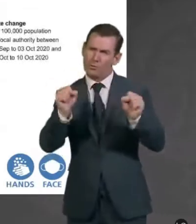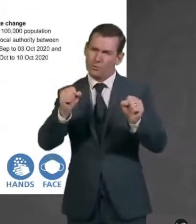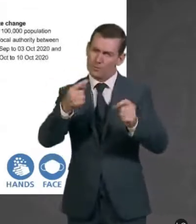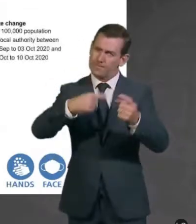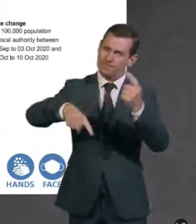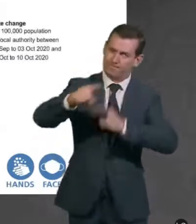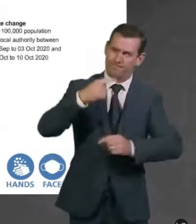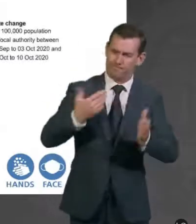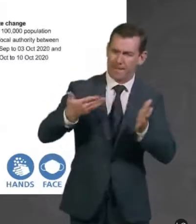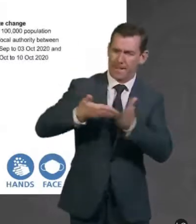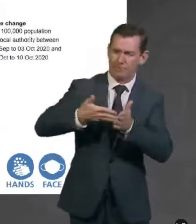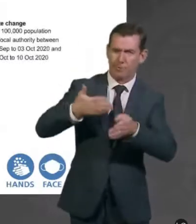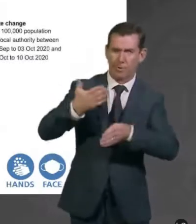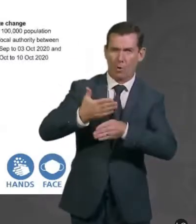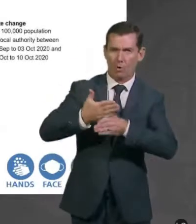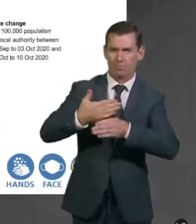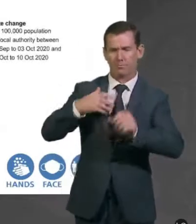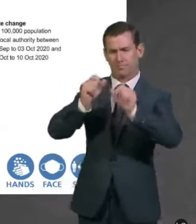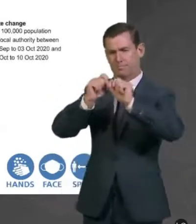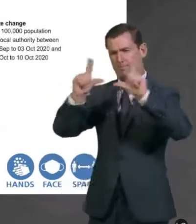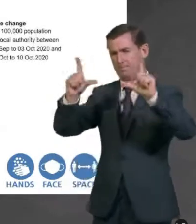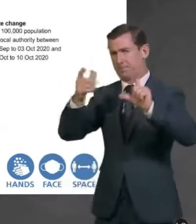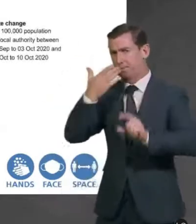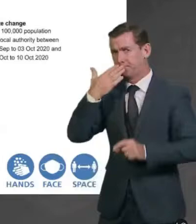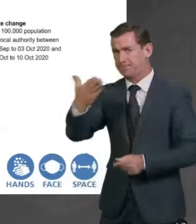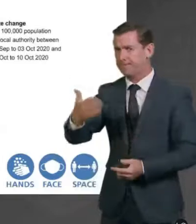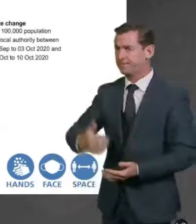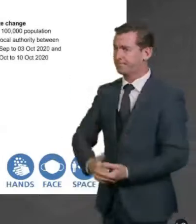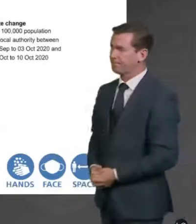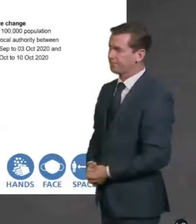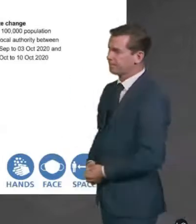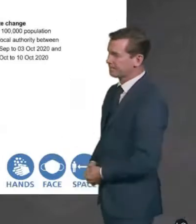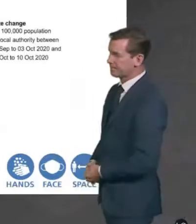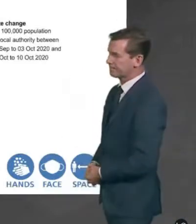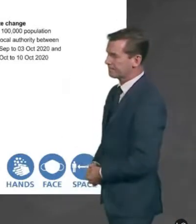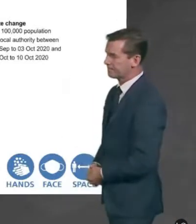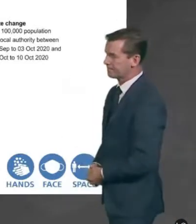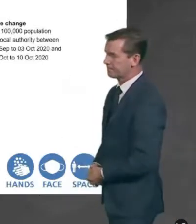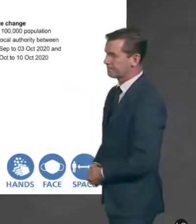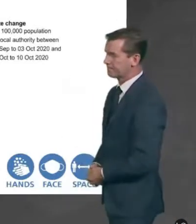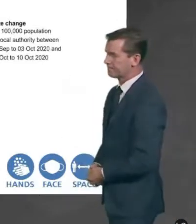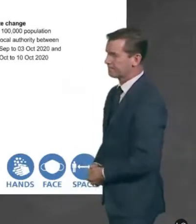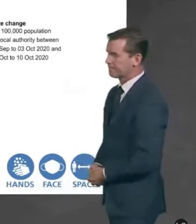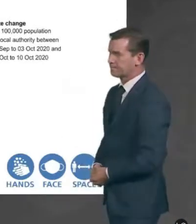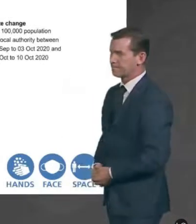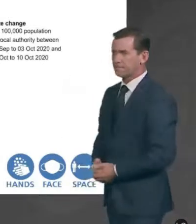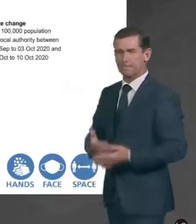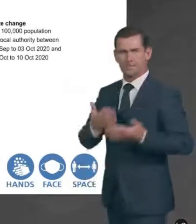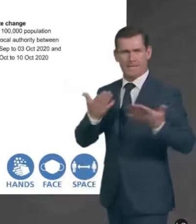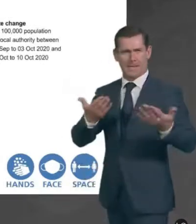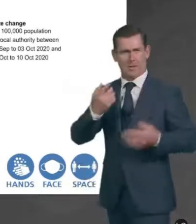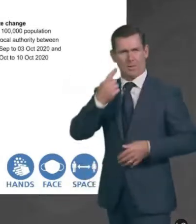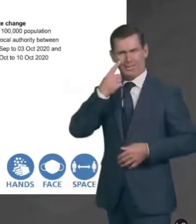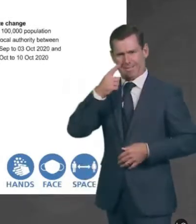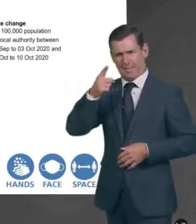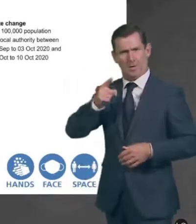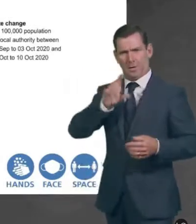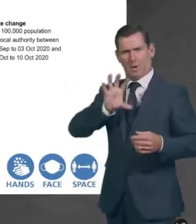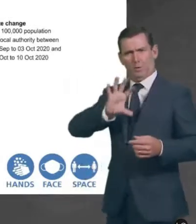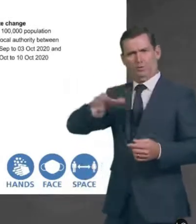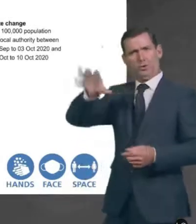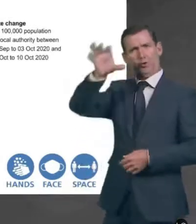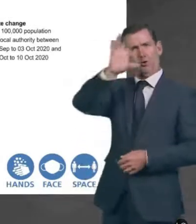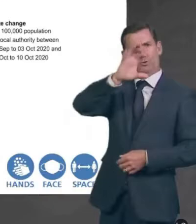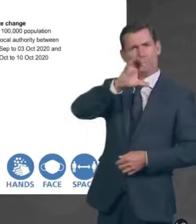To move from national to regional, and the CMO showed similar slides a while ago, but actually these have